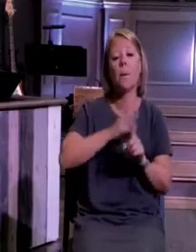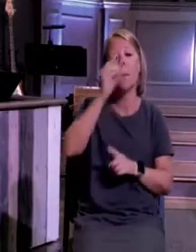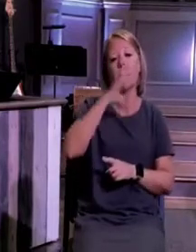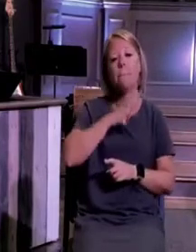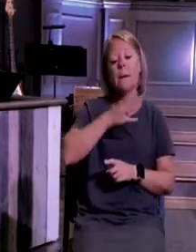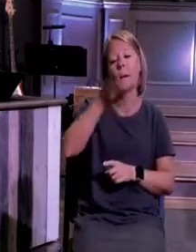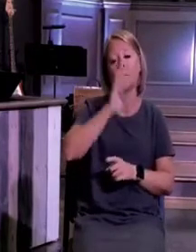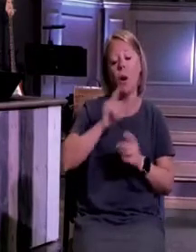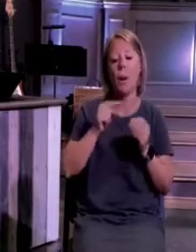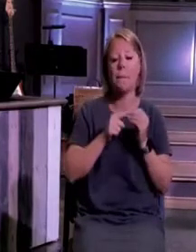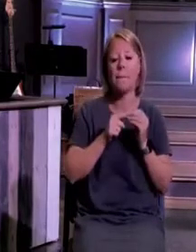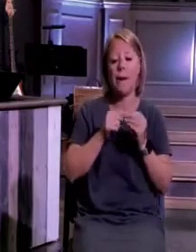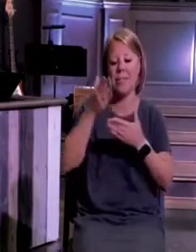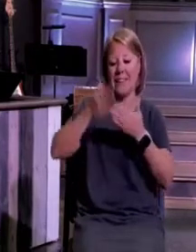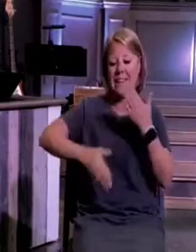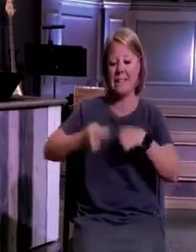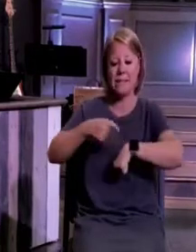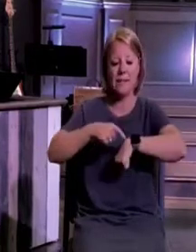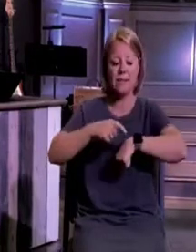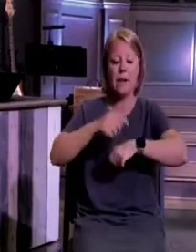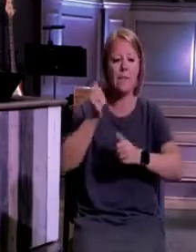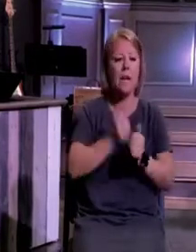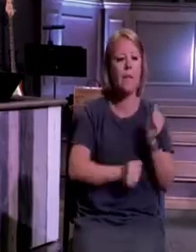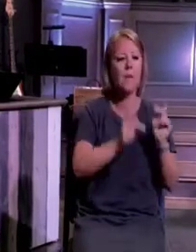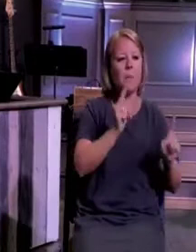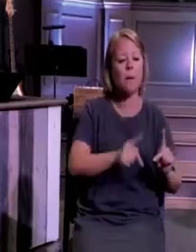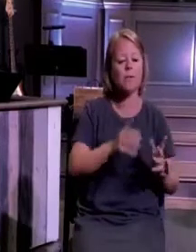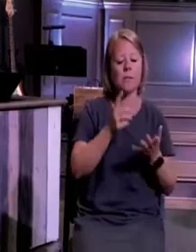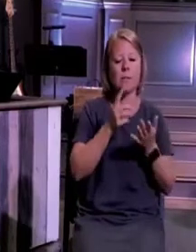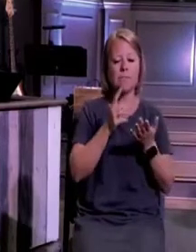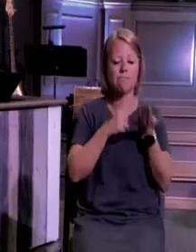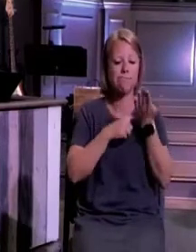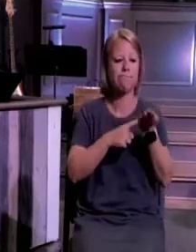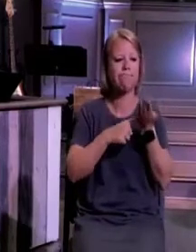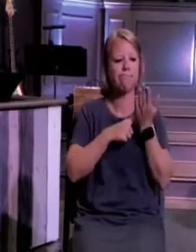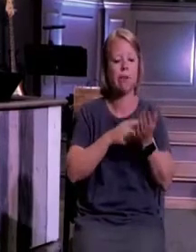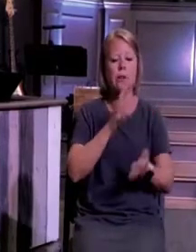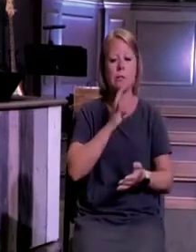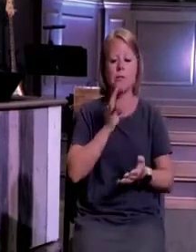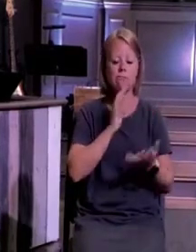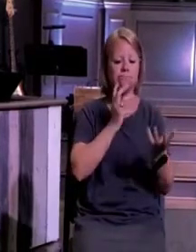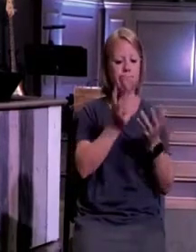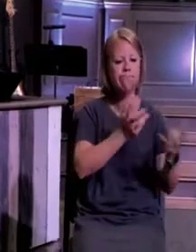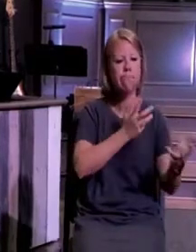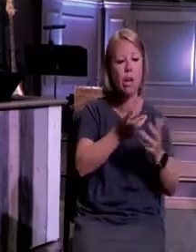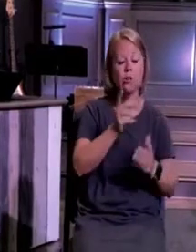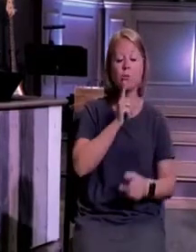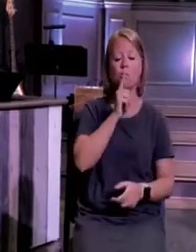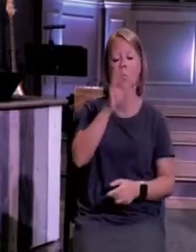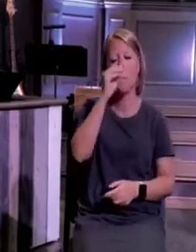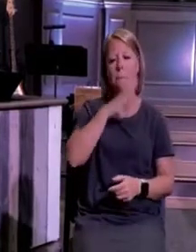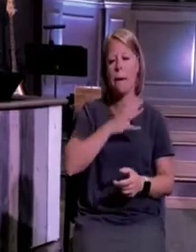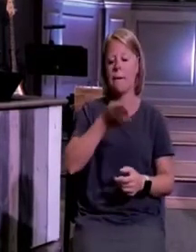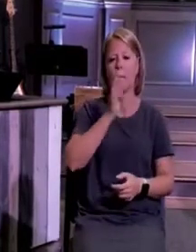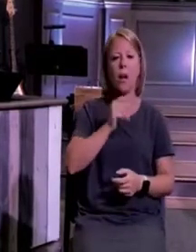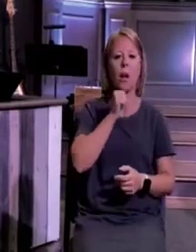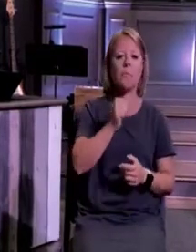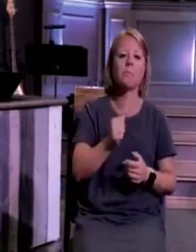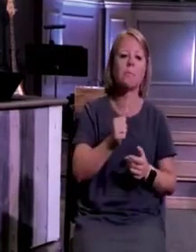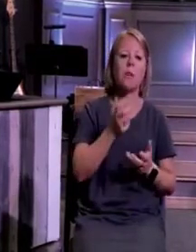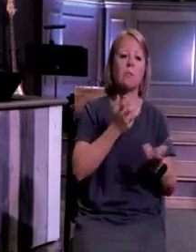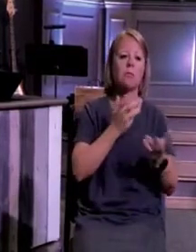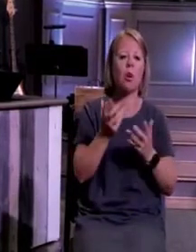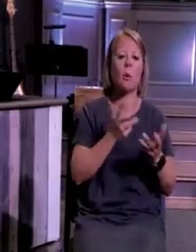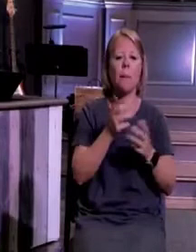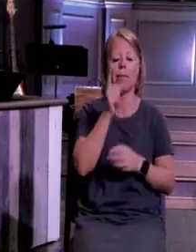end of time. Everywhere I look, every person I talk to that is a true man of God. I'm not talking about the charlatans.